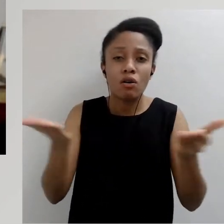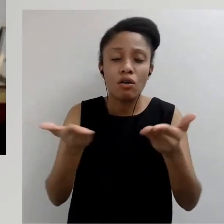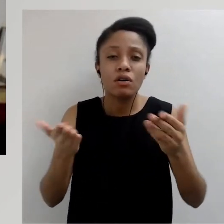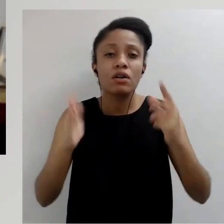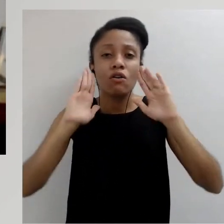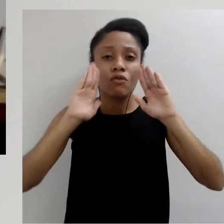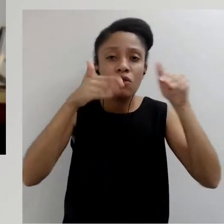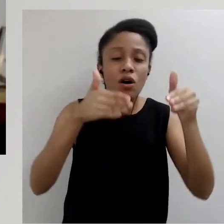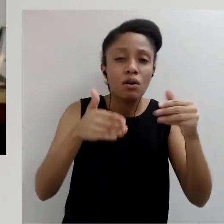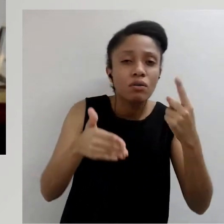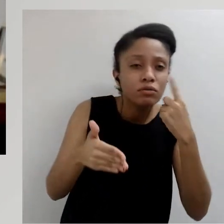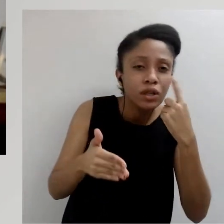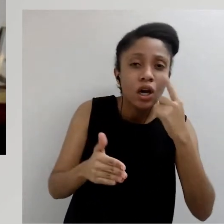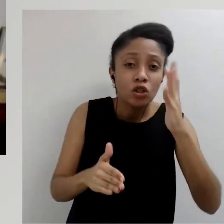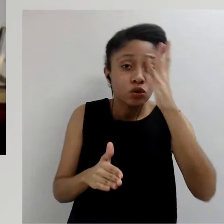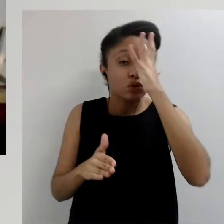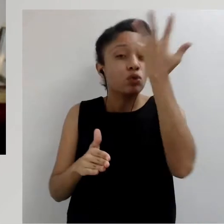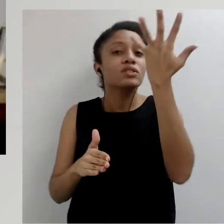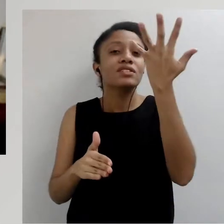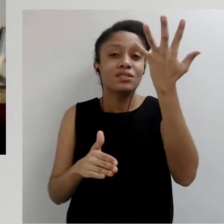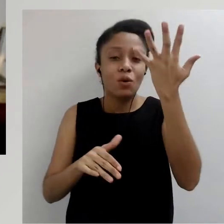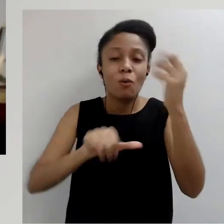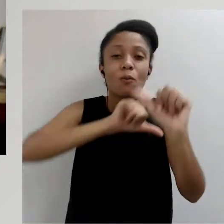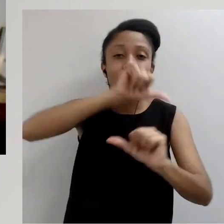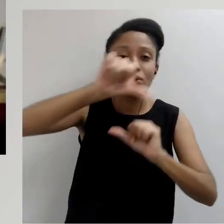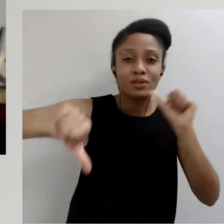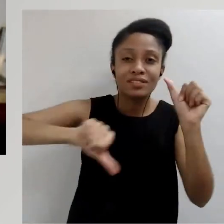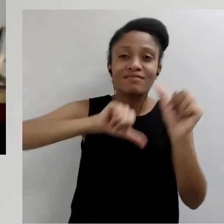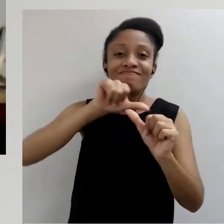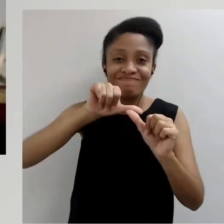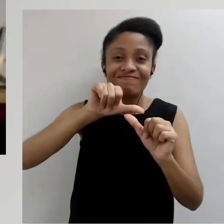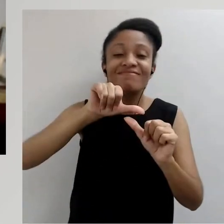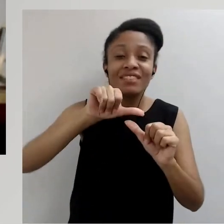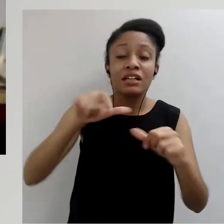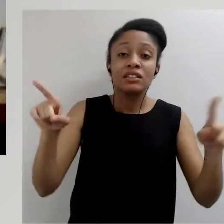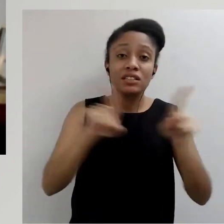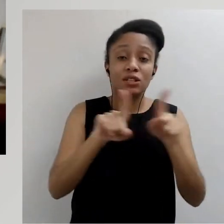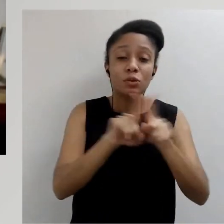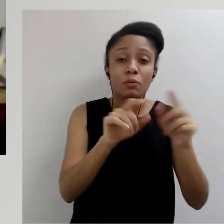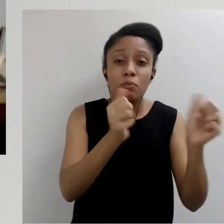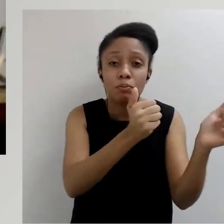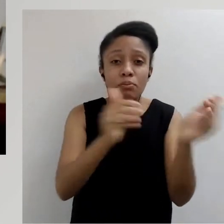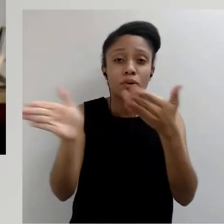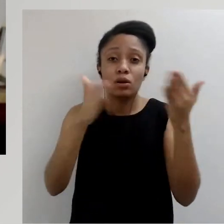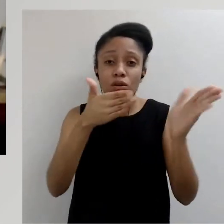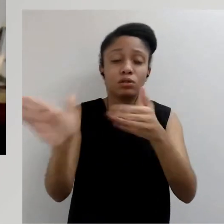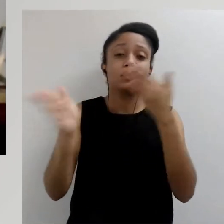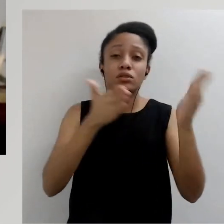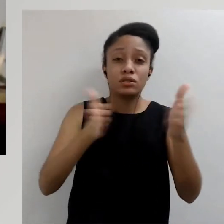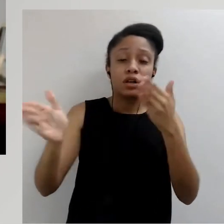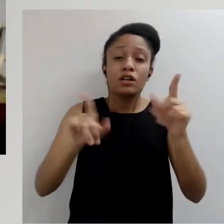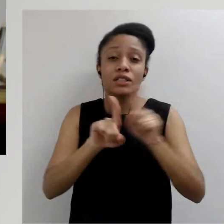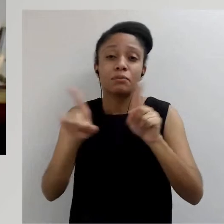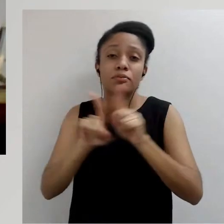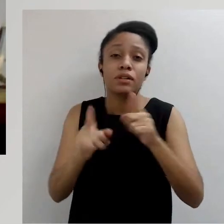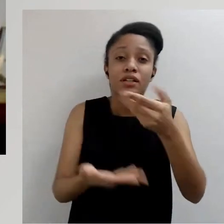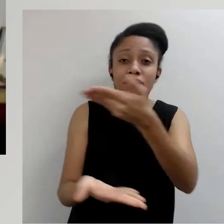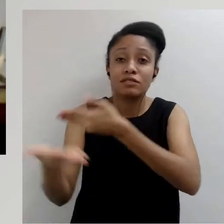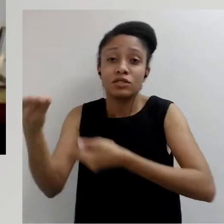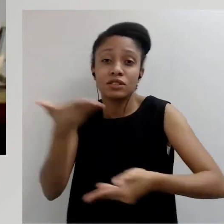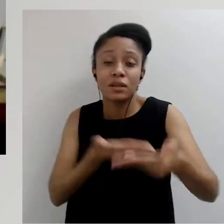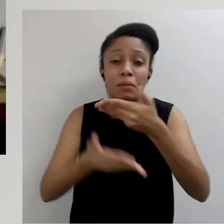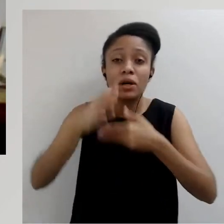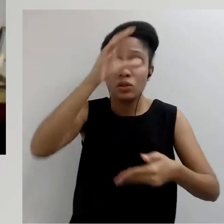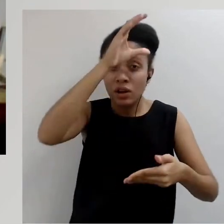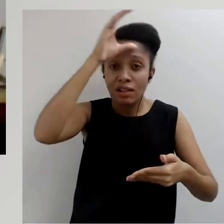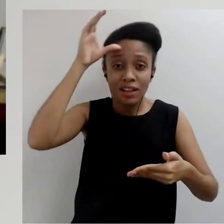this, we think about these innovative solutions and processes, and for us to have